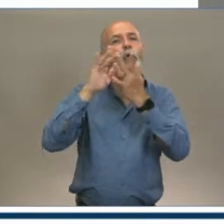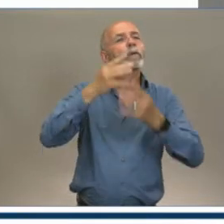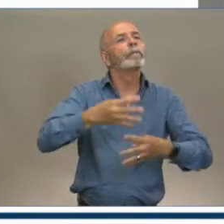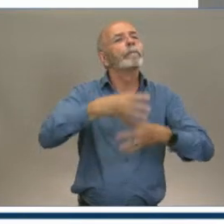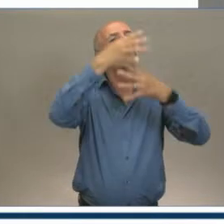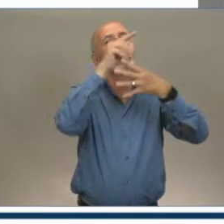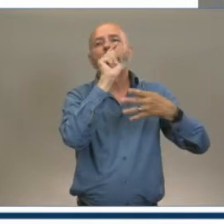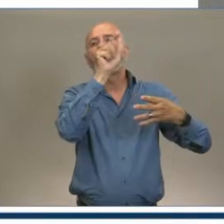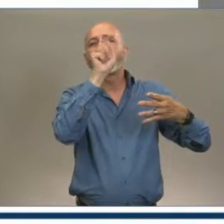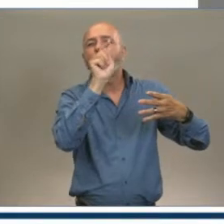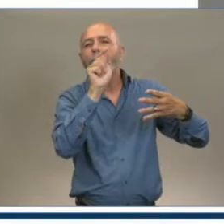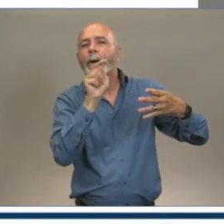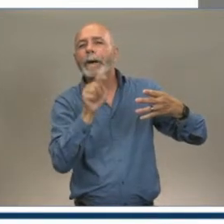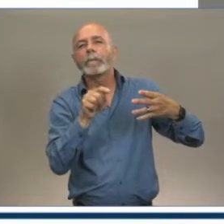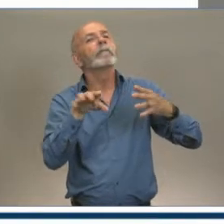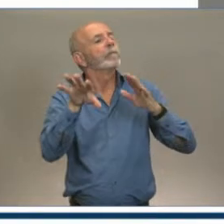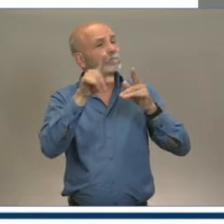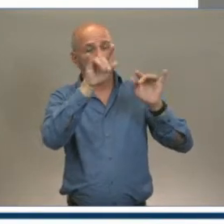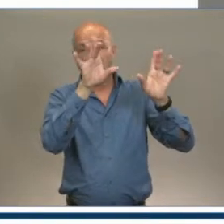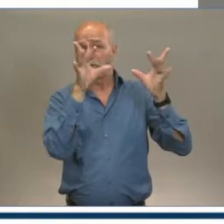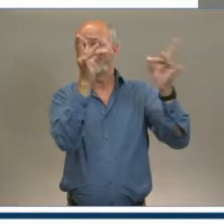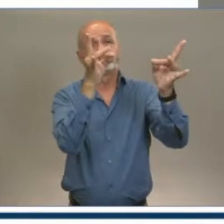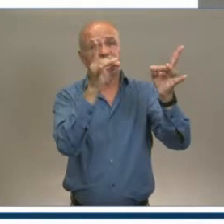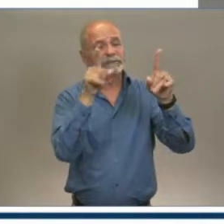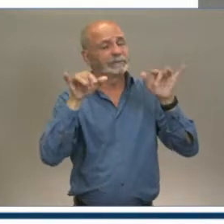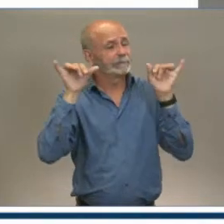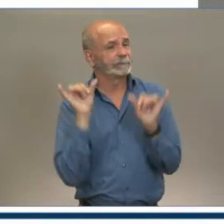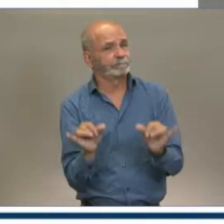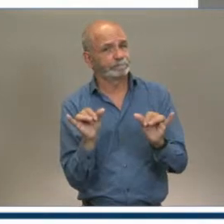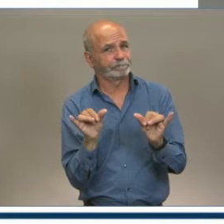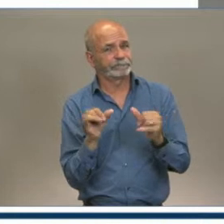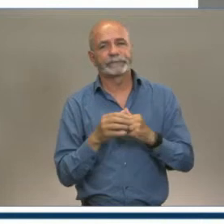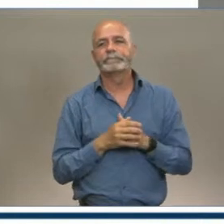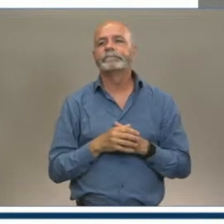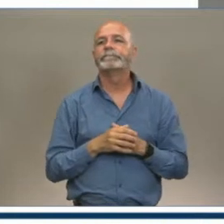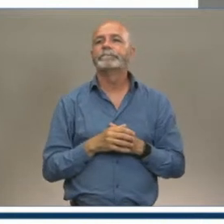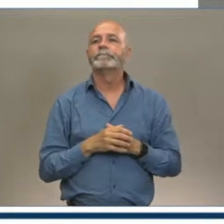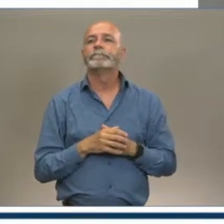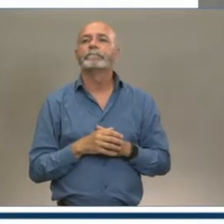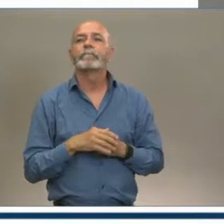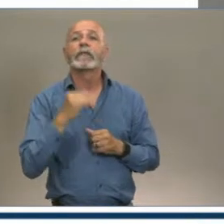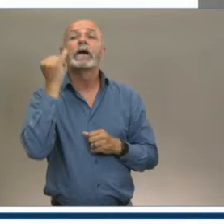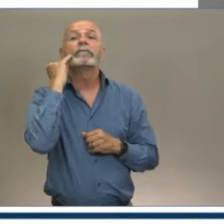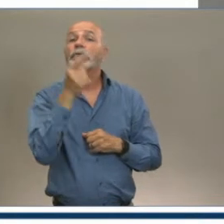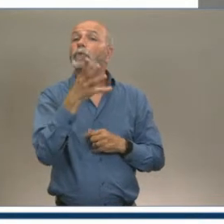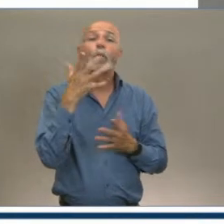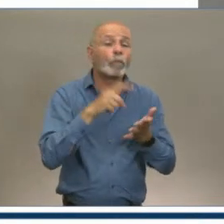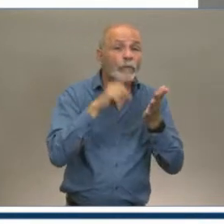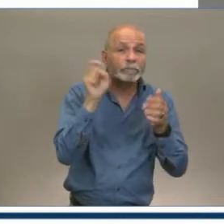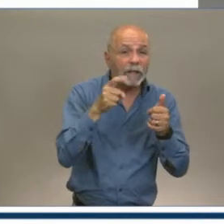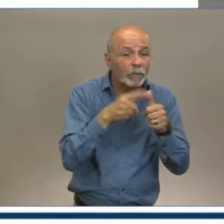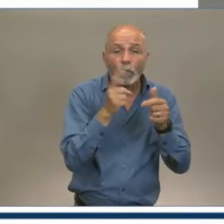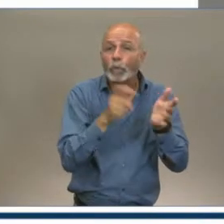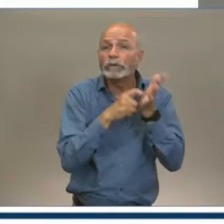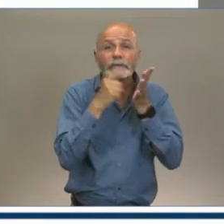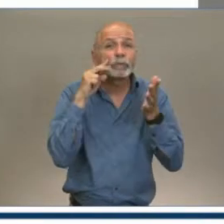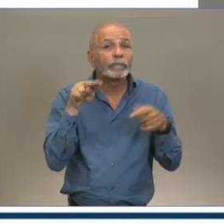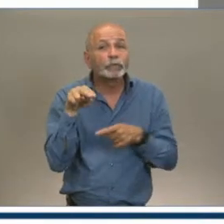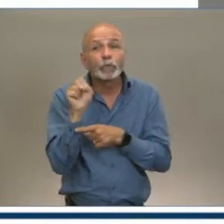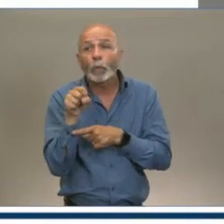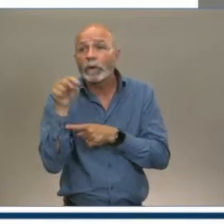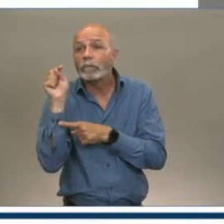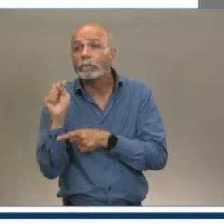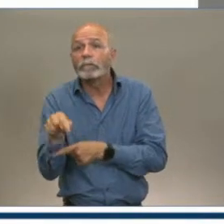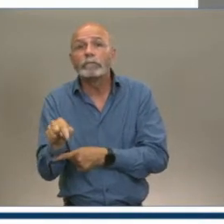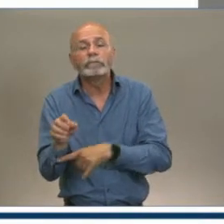change. It's been in place for a significant period of time. So the requirements for Nova Scotians won't change until we hit the